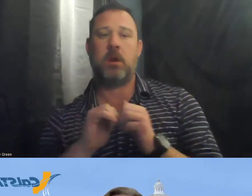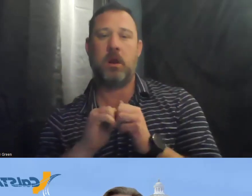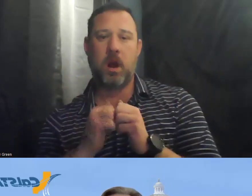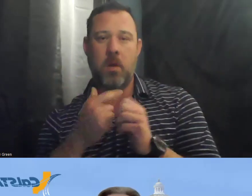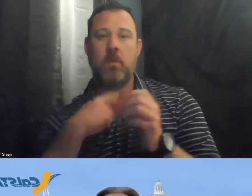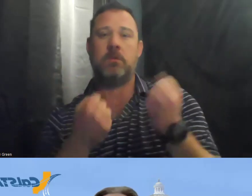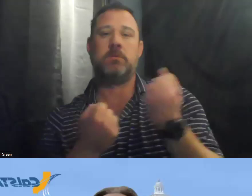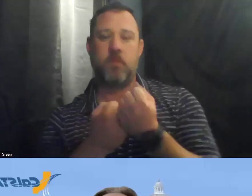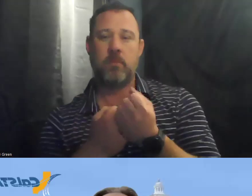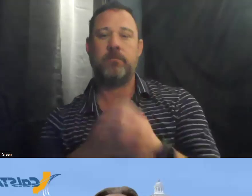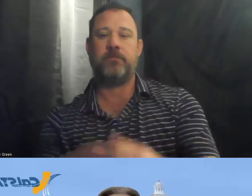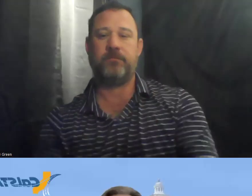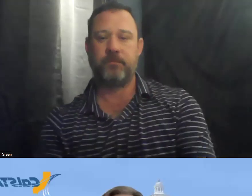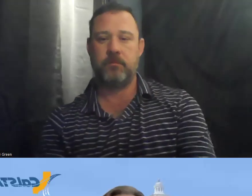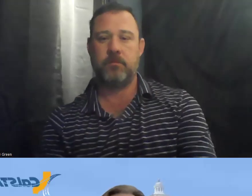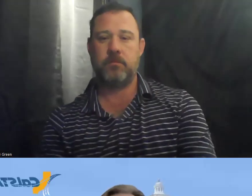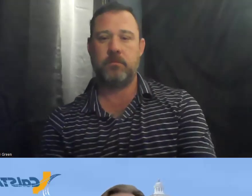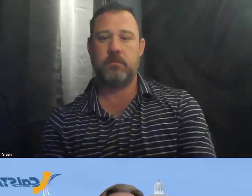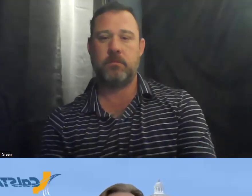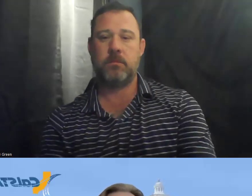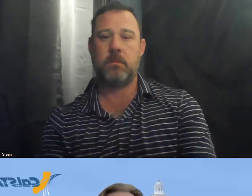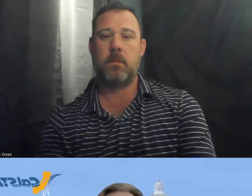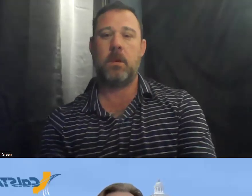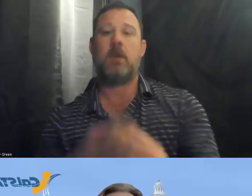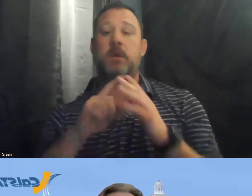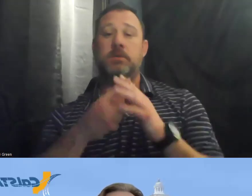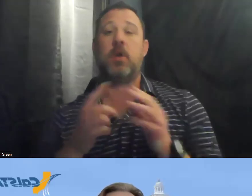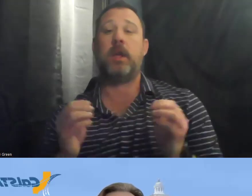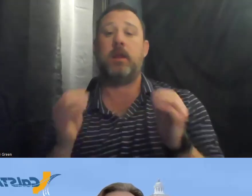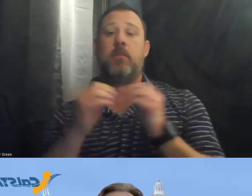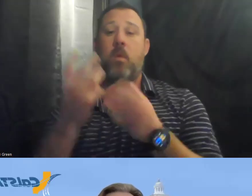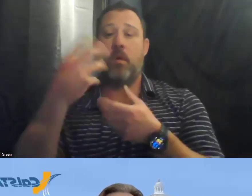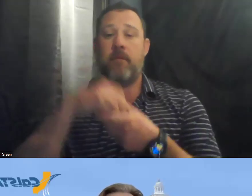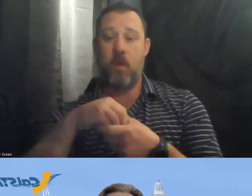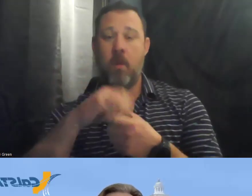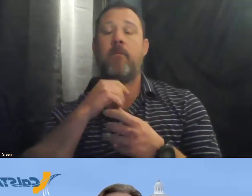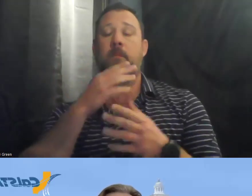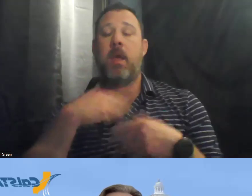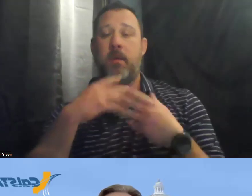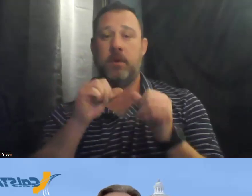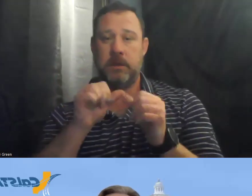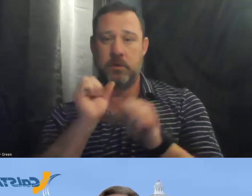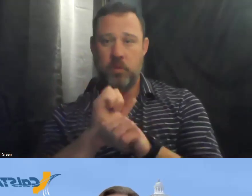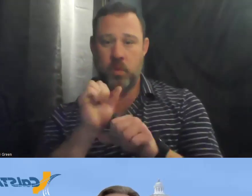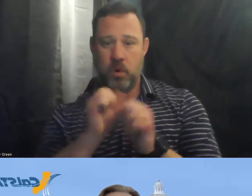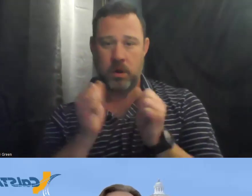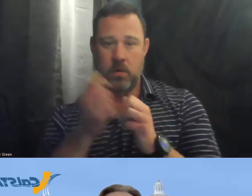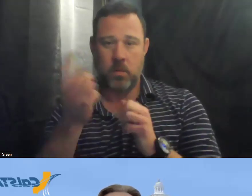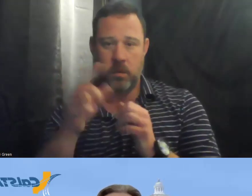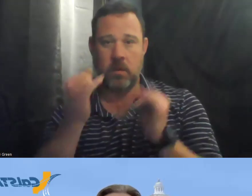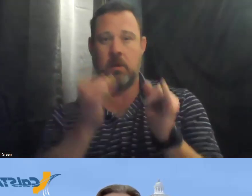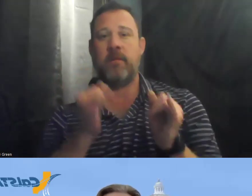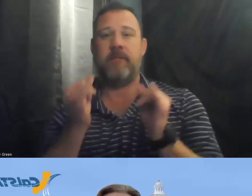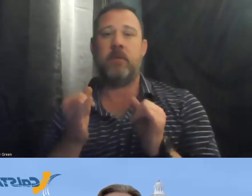we support. As I start getting more into things, I'm happy to continue to work with you all individually